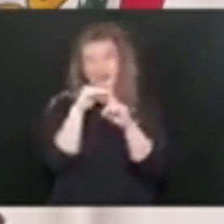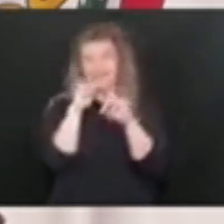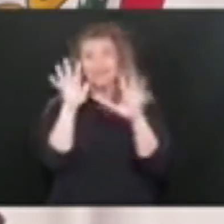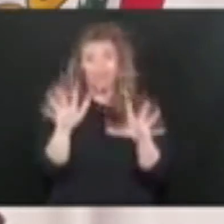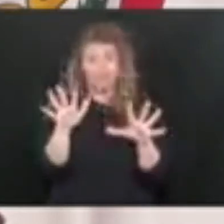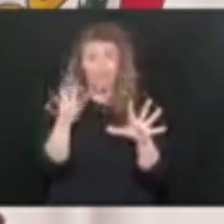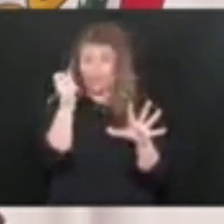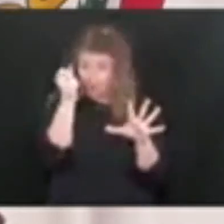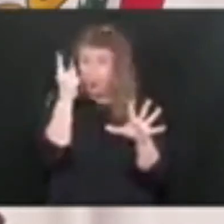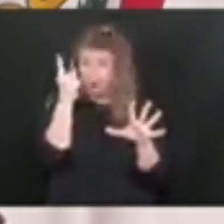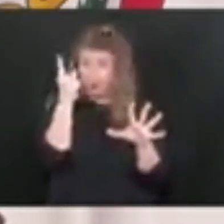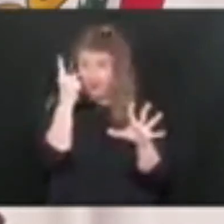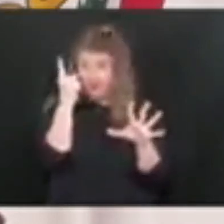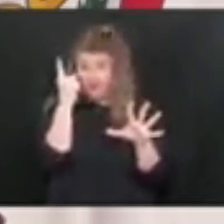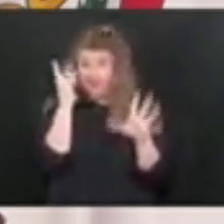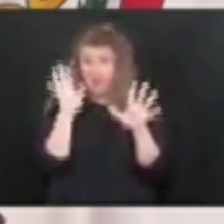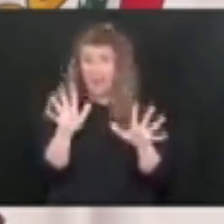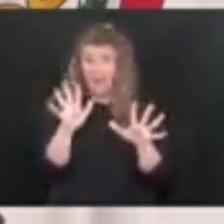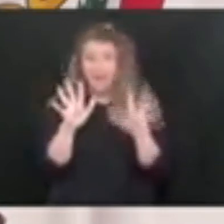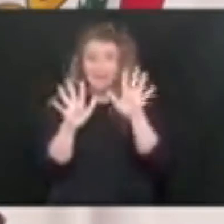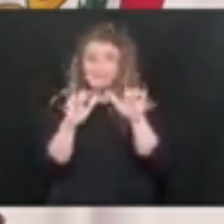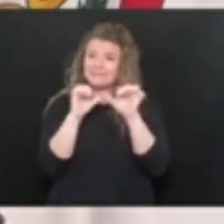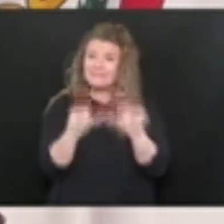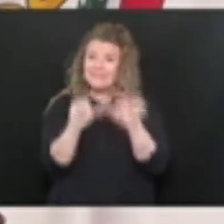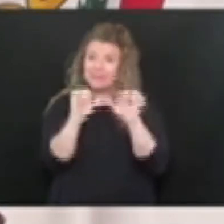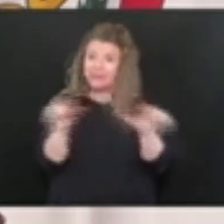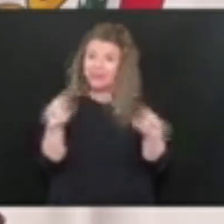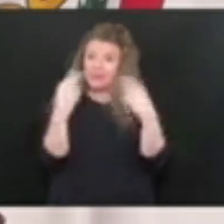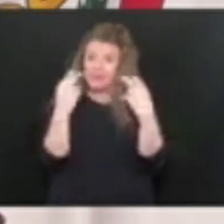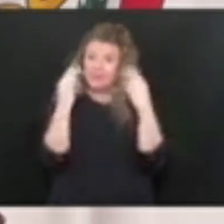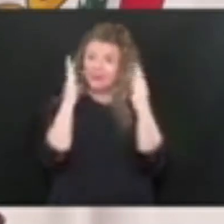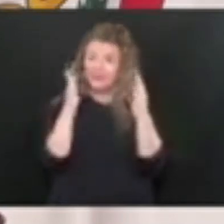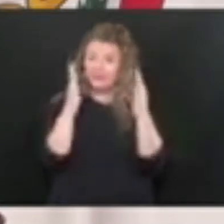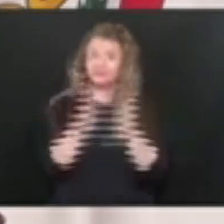just this. And just stay with me just one second.